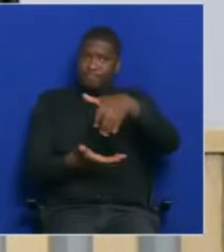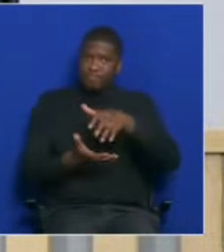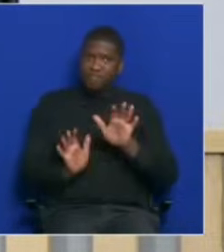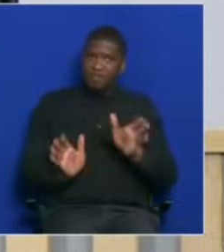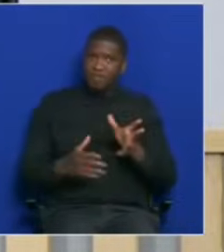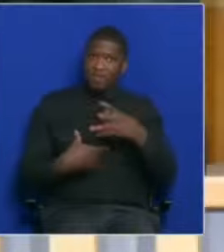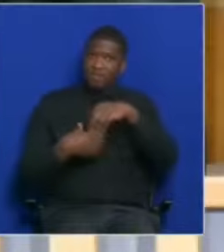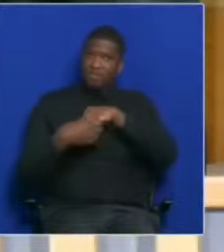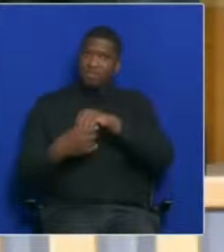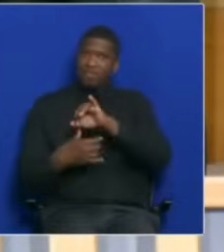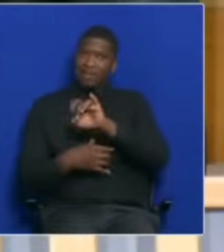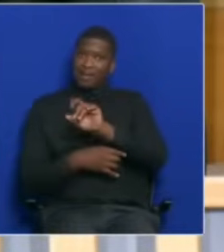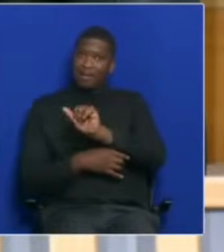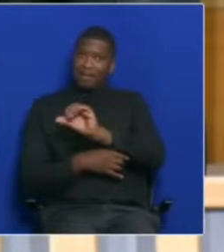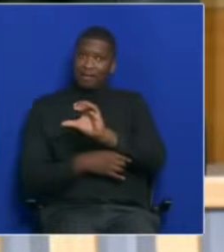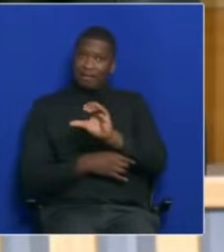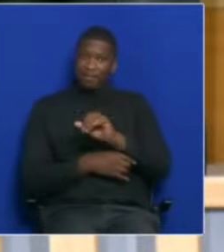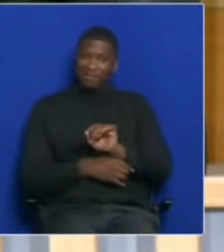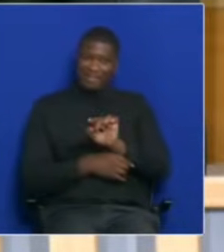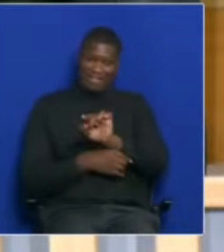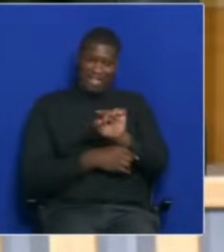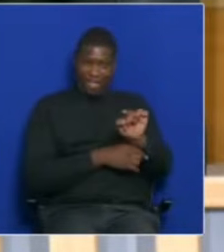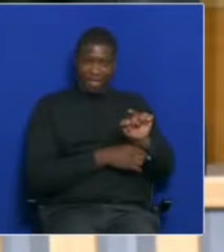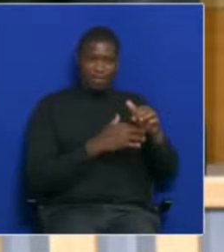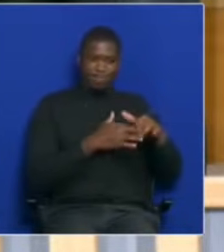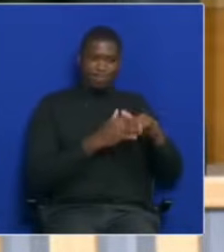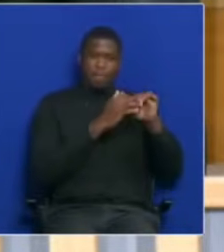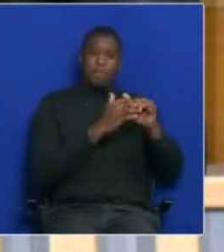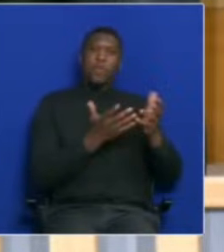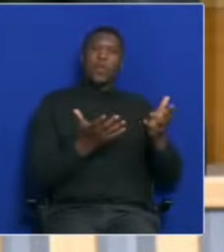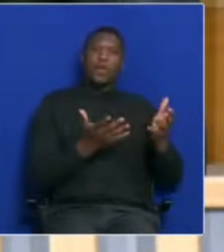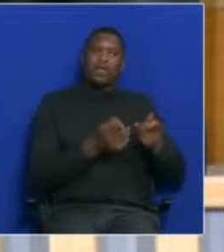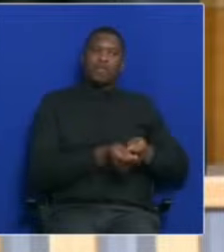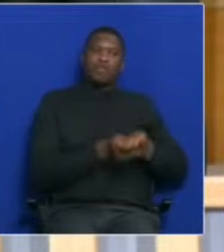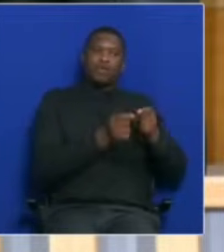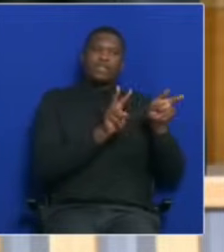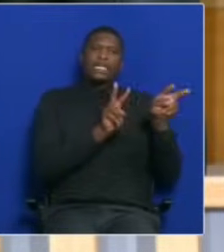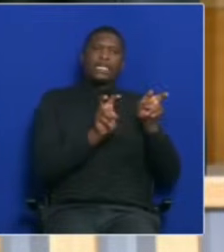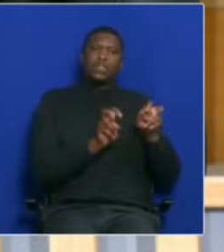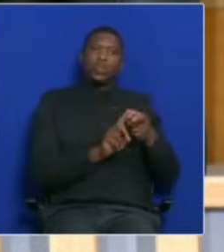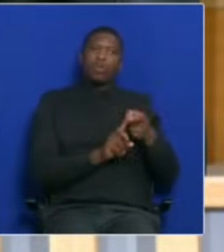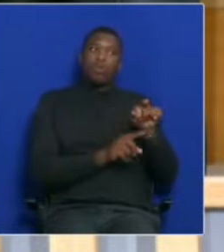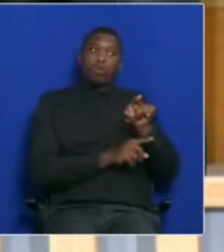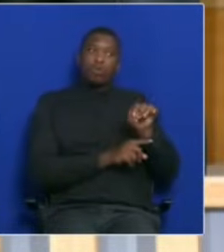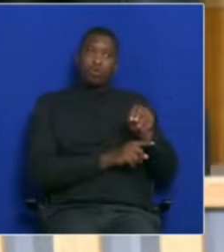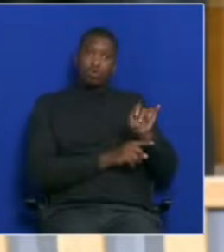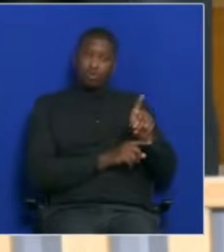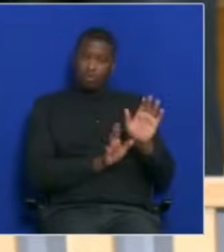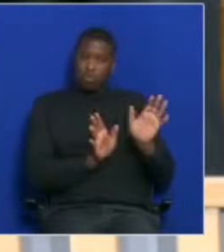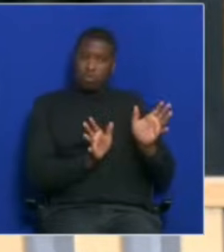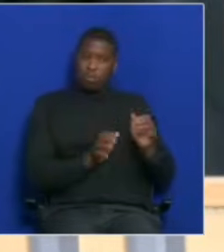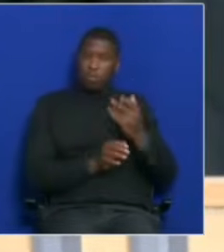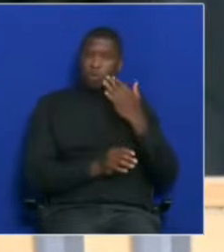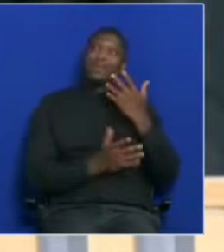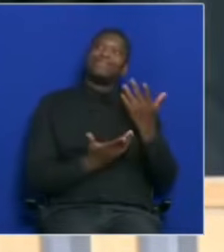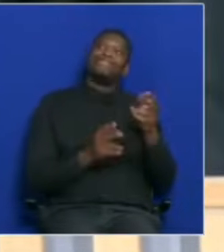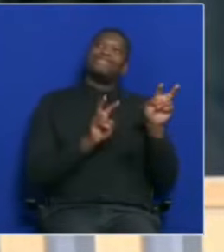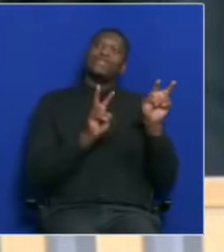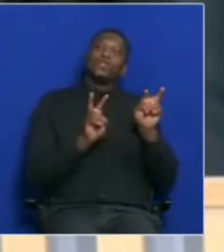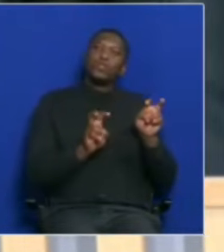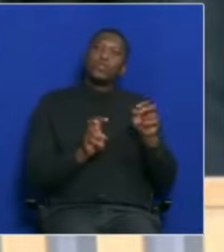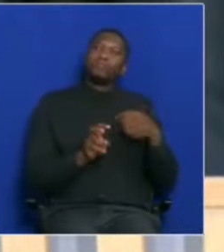that were traversed, that raised issues, also touched upon? And when you say issues, I take it you